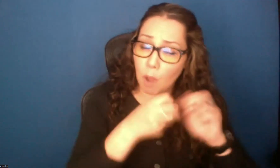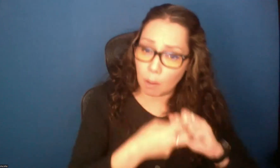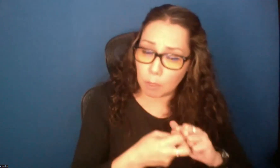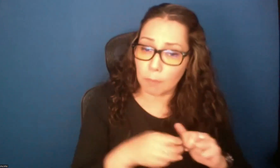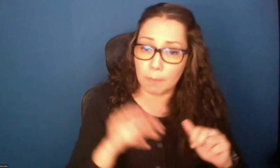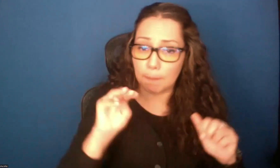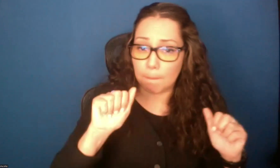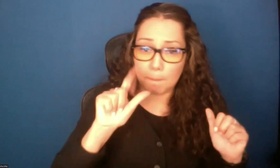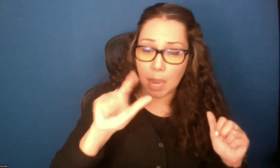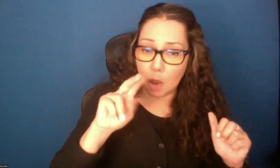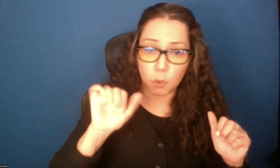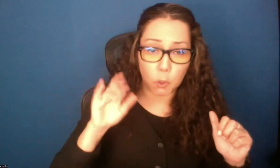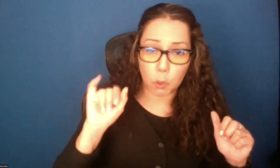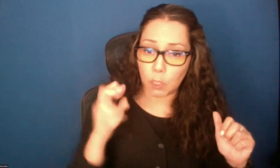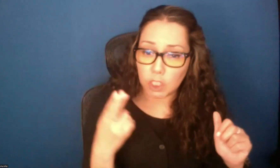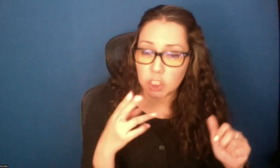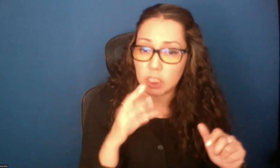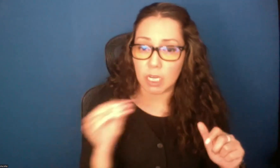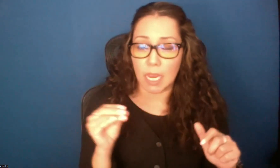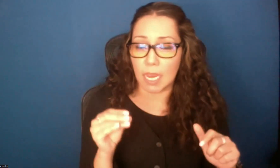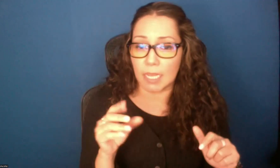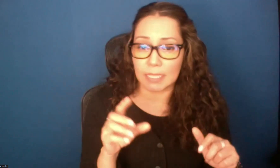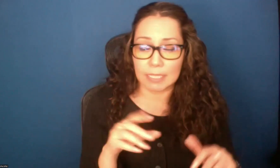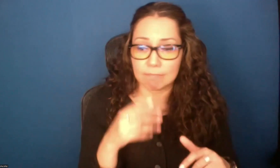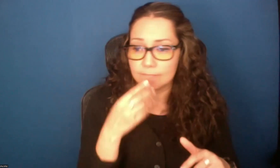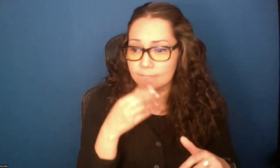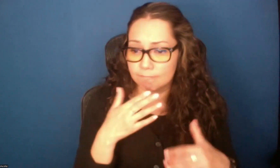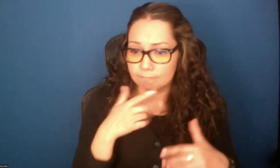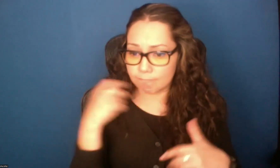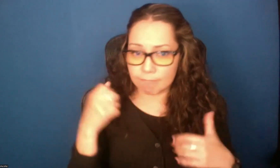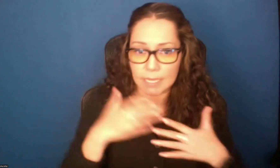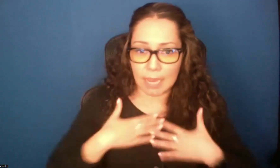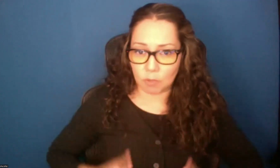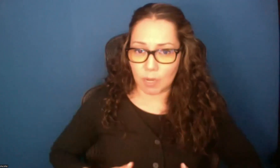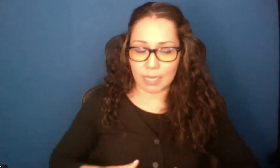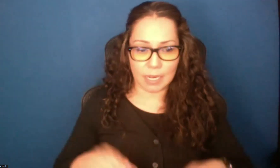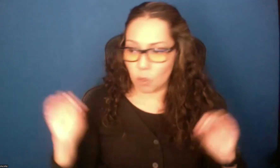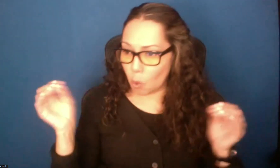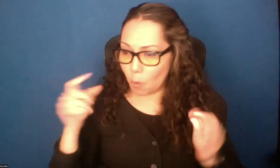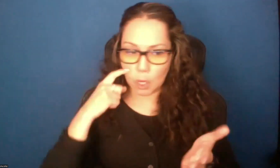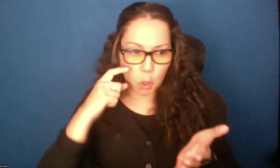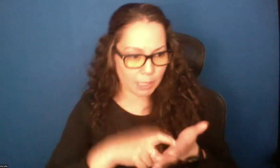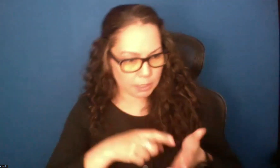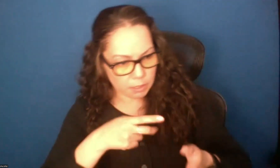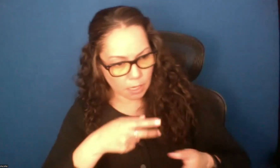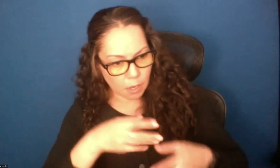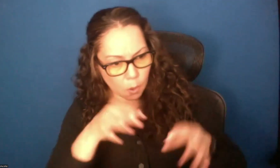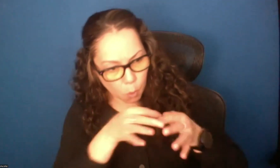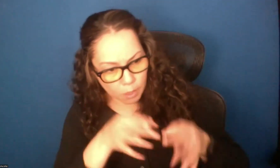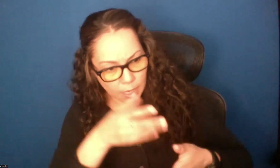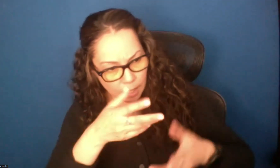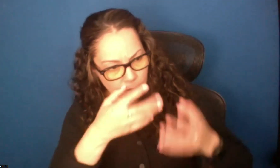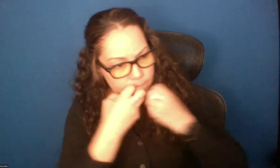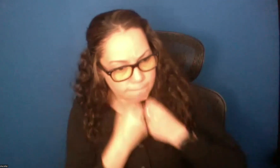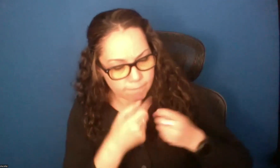because no one had noticed that she wasn't eating or no one thought it was worth it to put that effort into someone as uppity